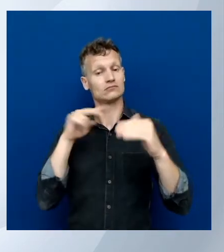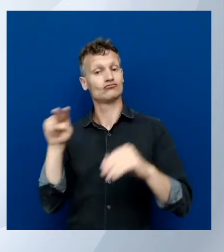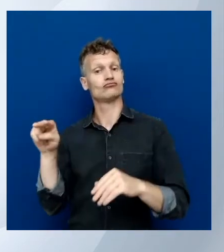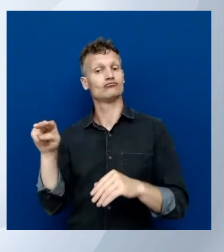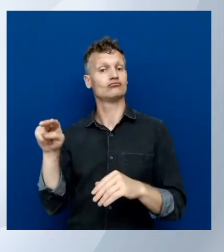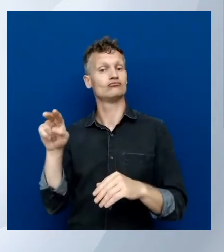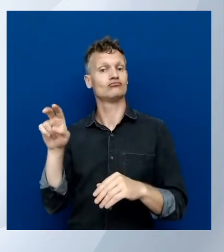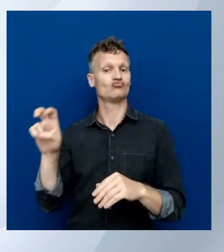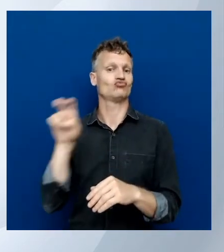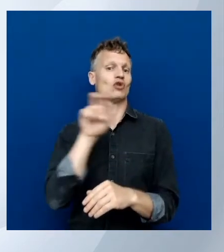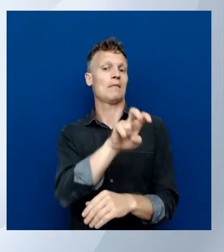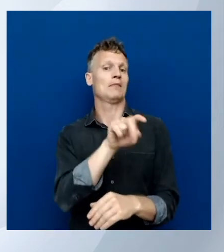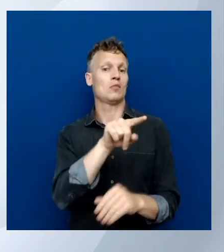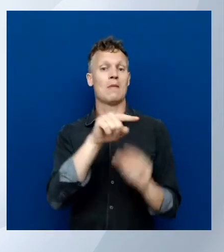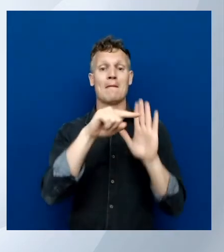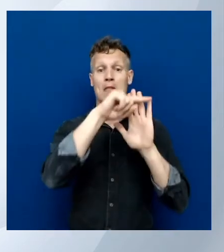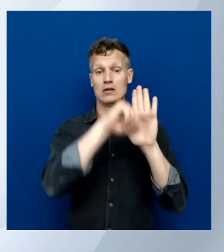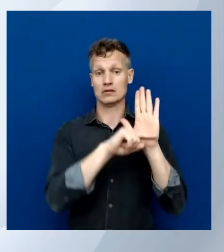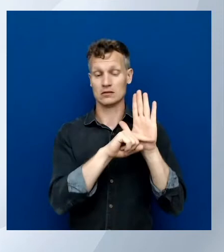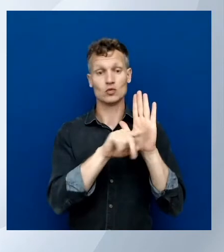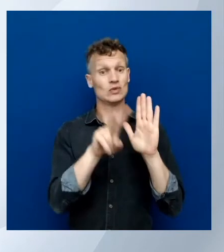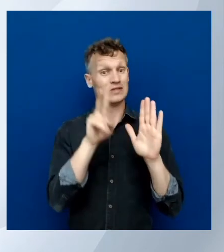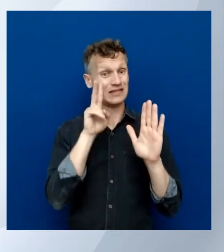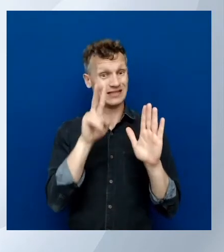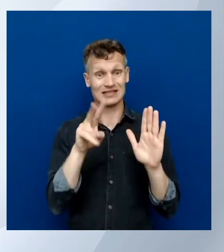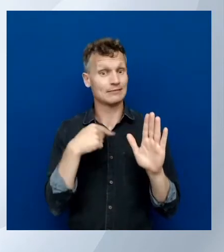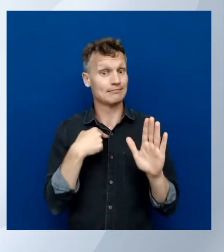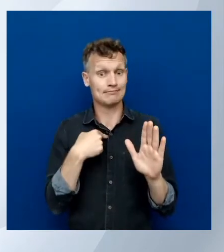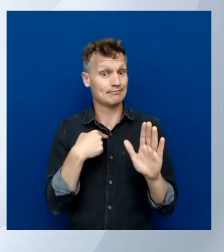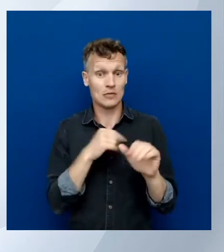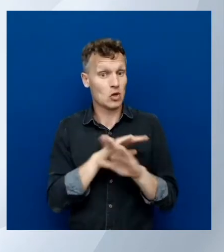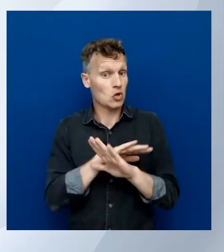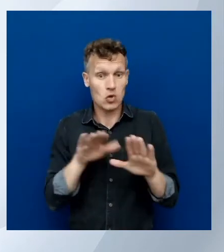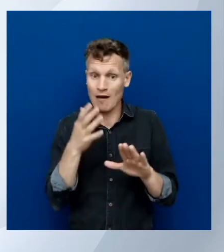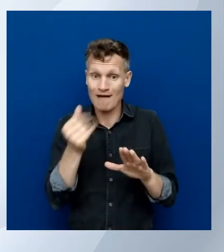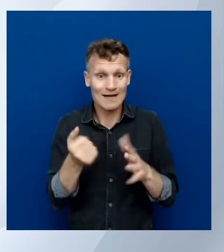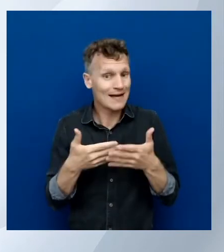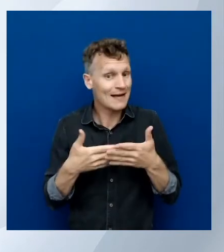you will also see that I do not have any